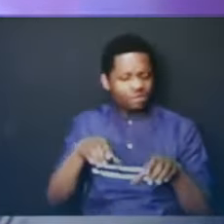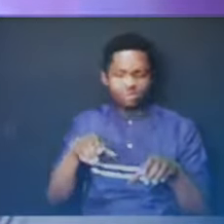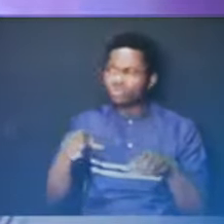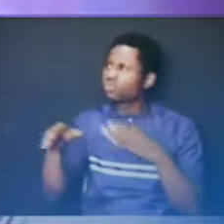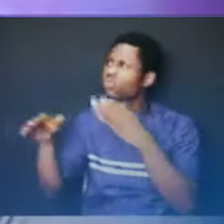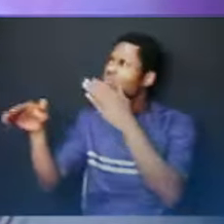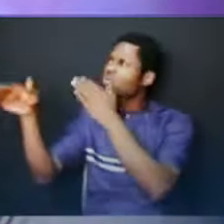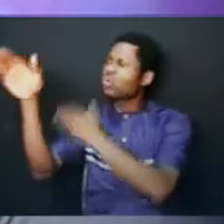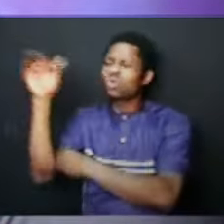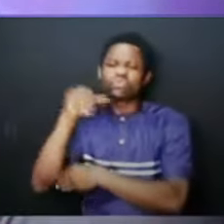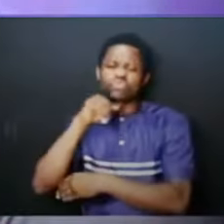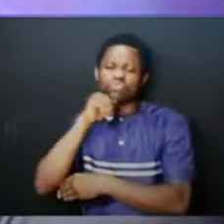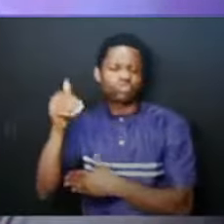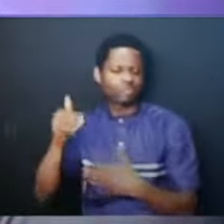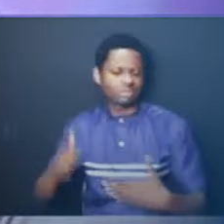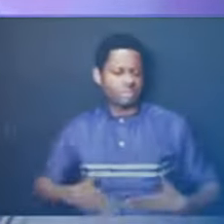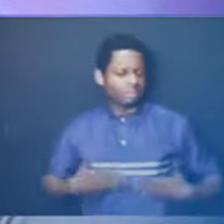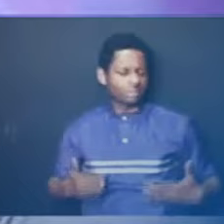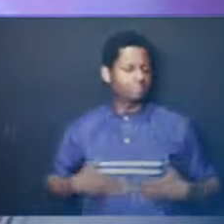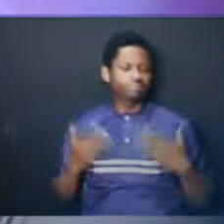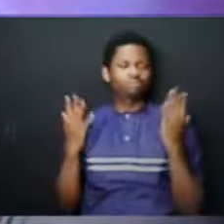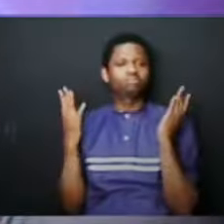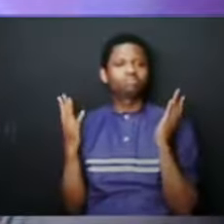some David did no answer a